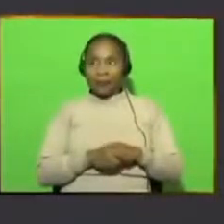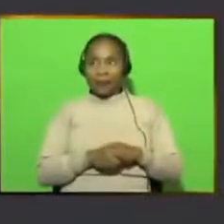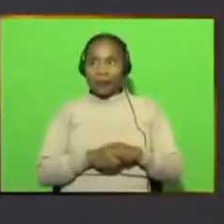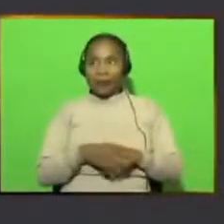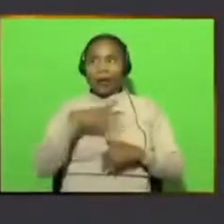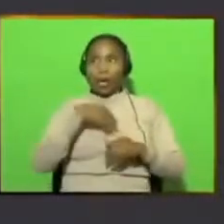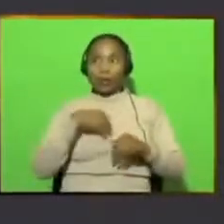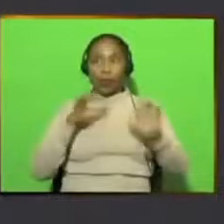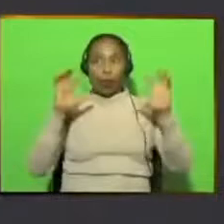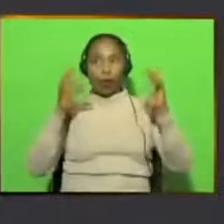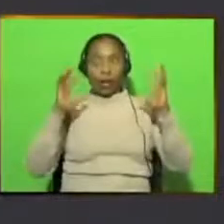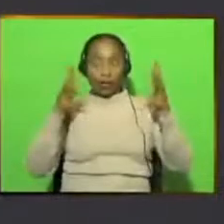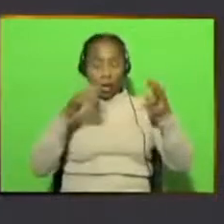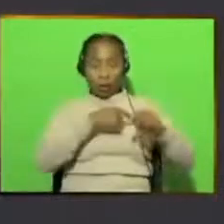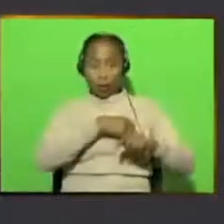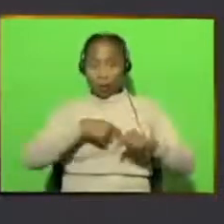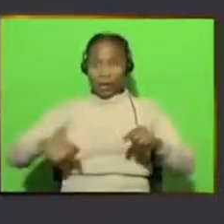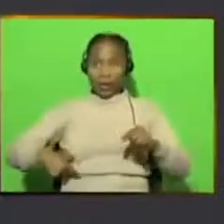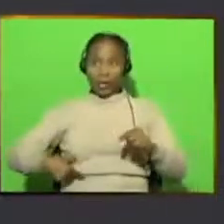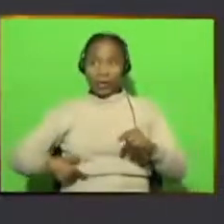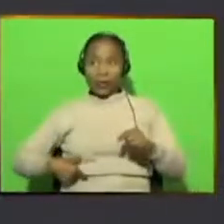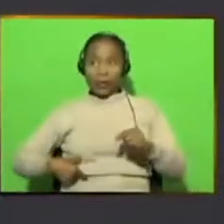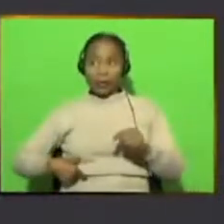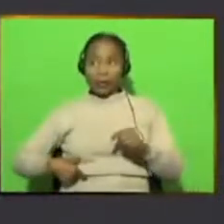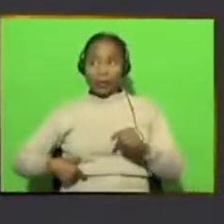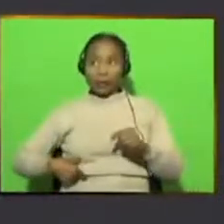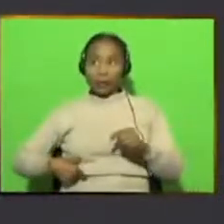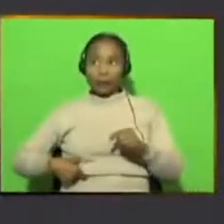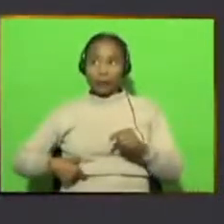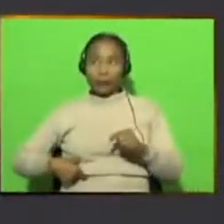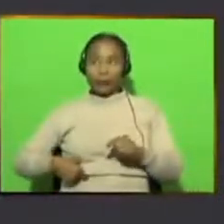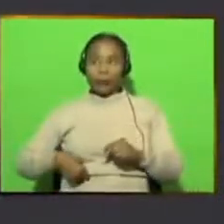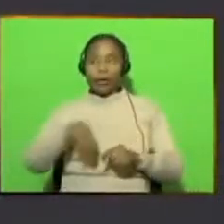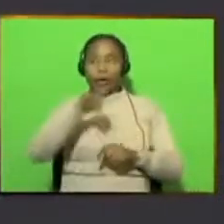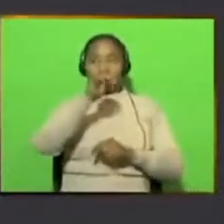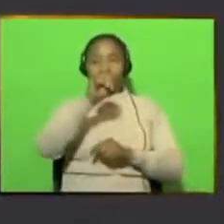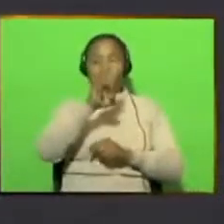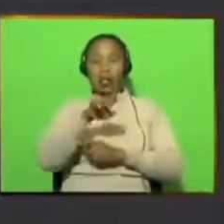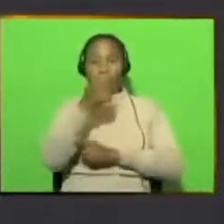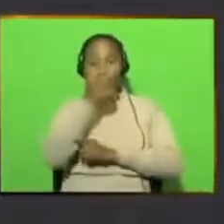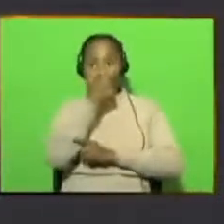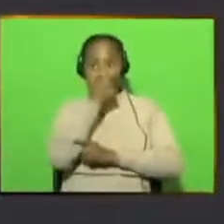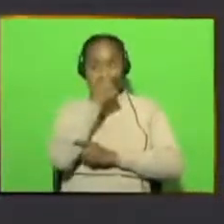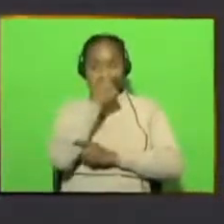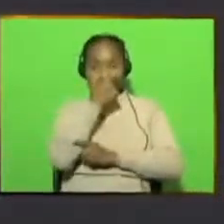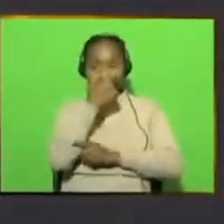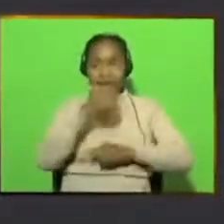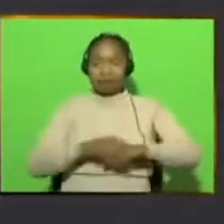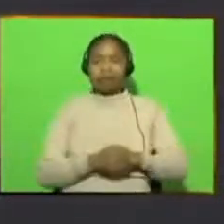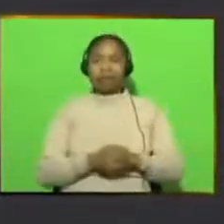like to congratulate the President, Mr. Cyril Matamela Ramaphosa.